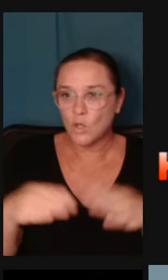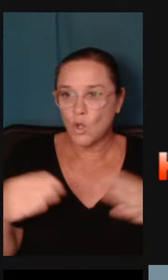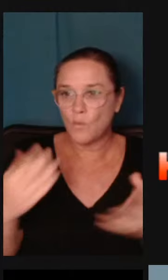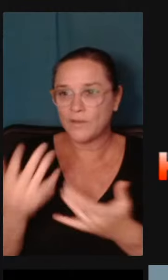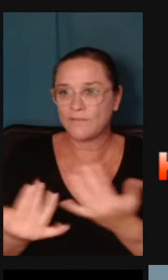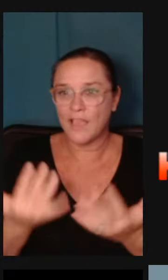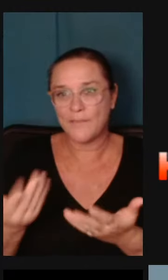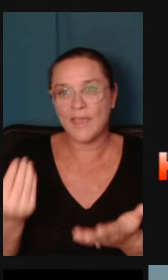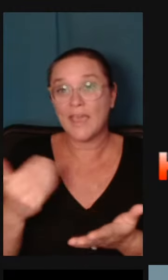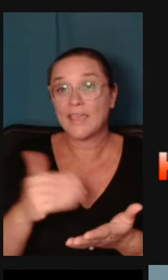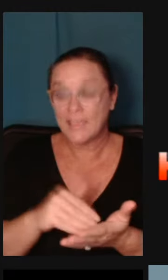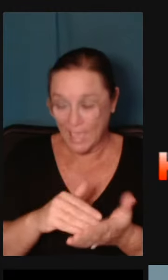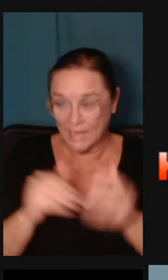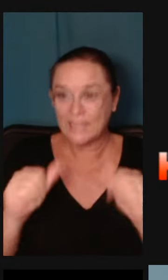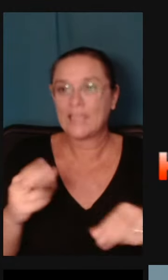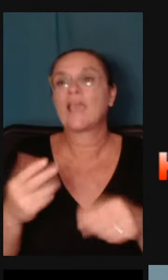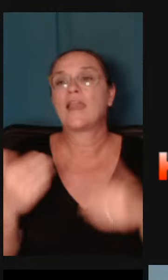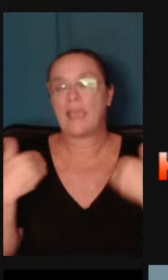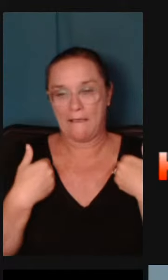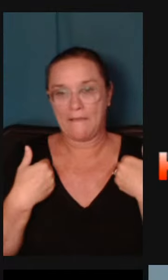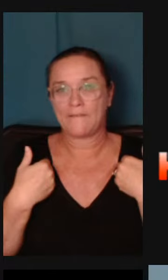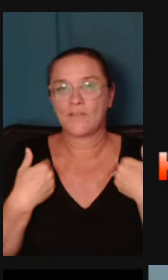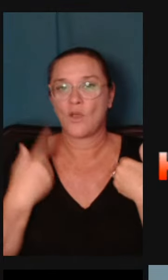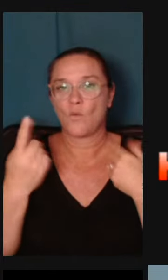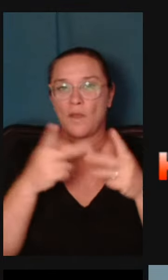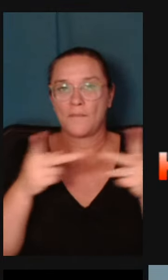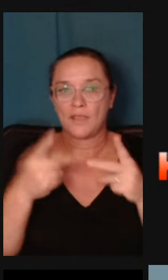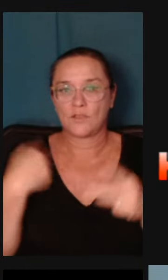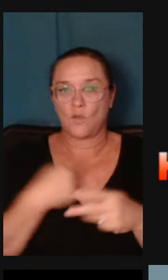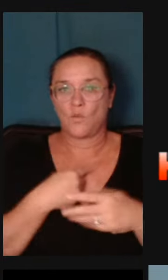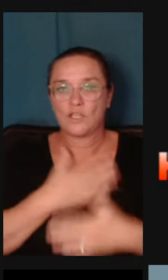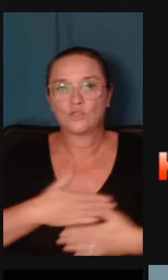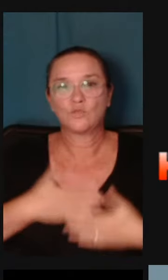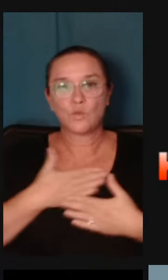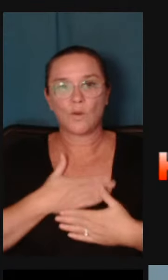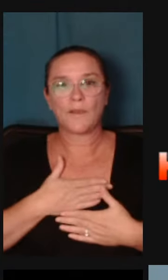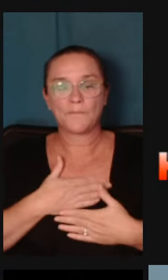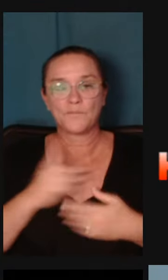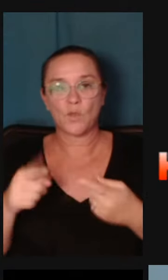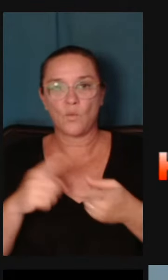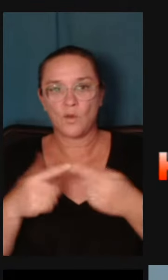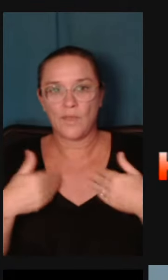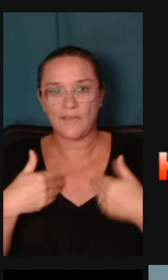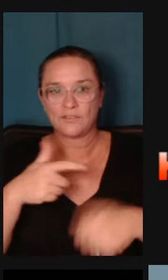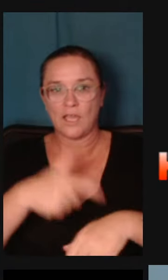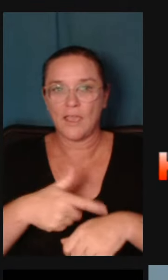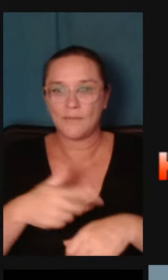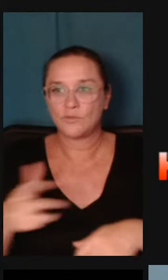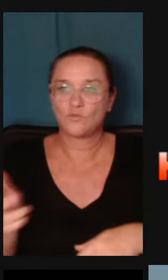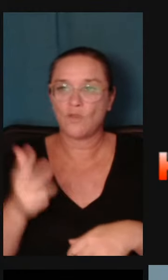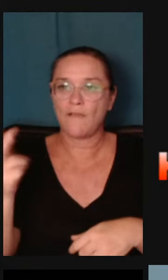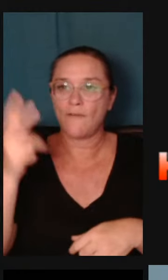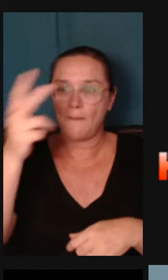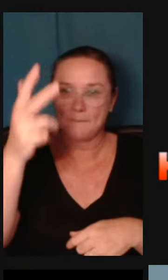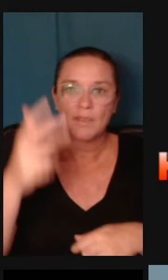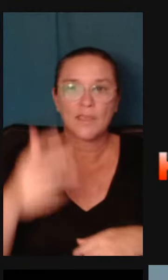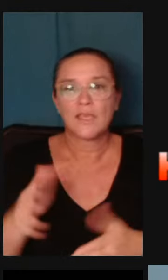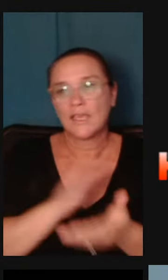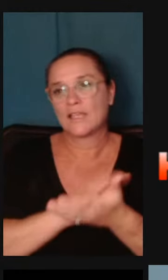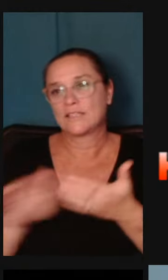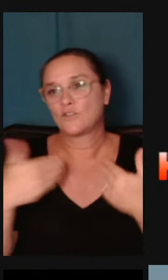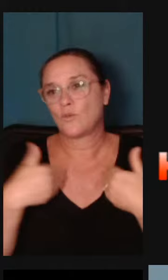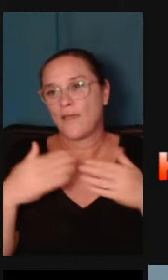again permitted. One of the places we like to go up to when we have some time is drive that road, so it's nice to be open